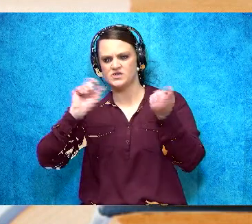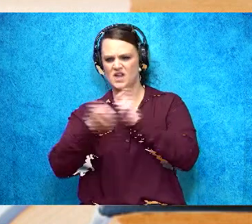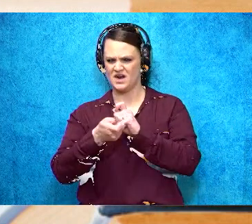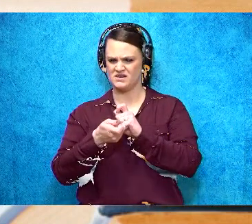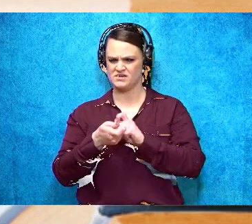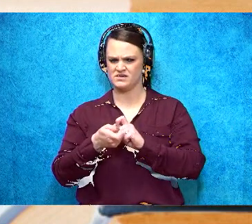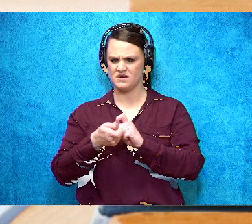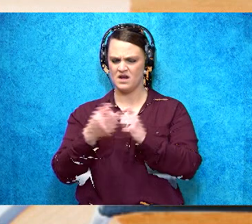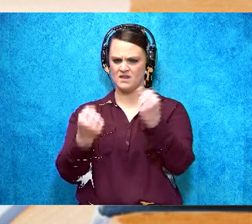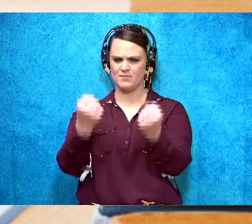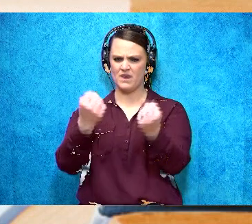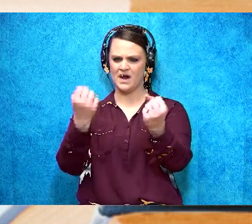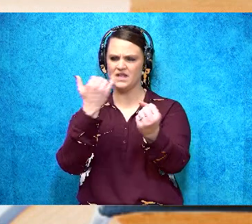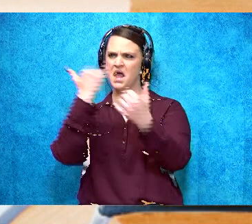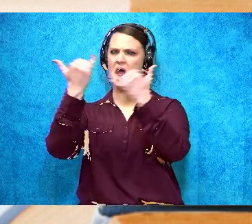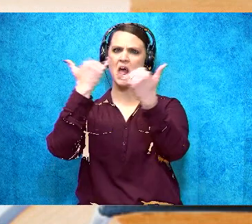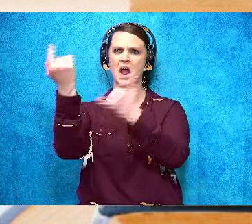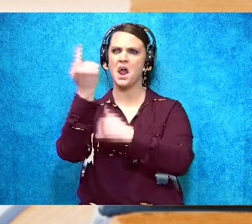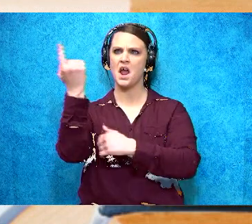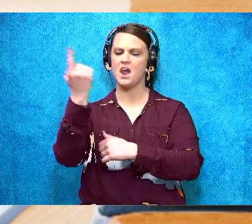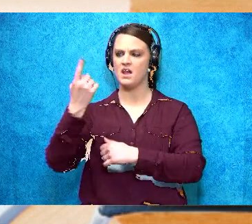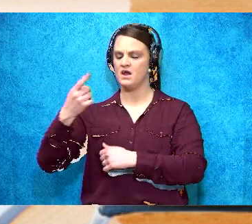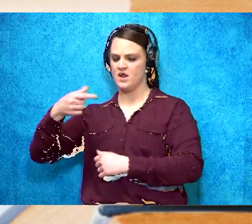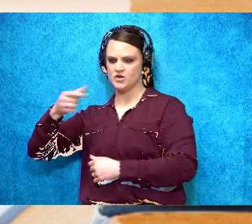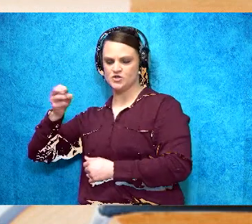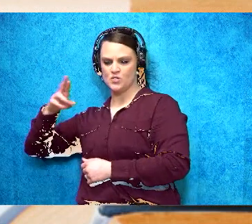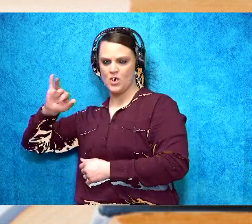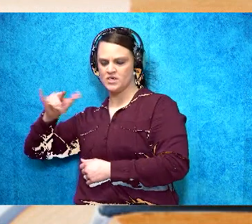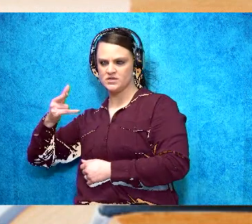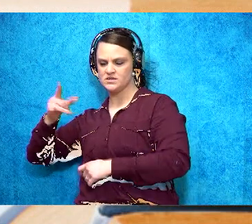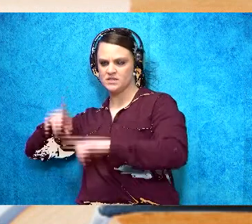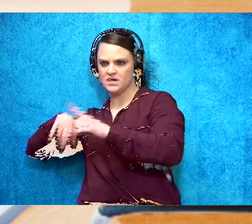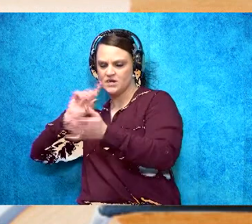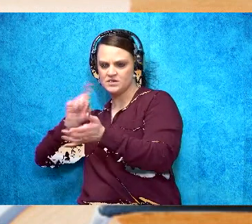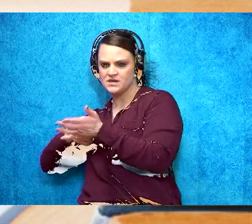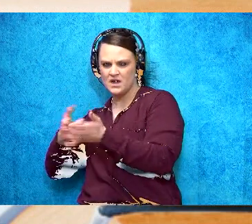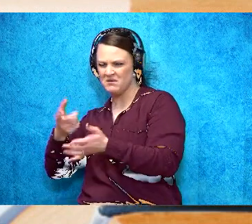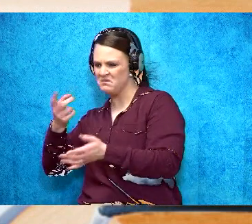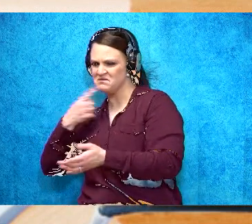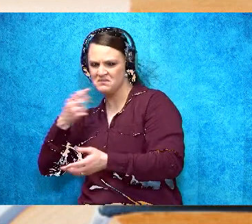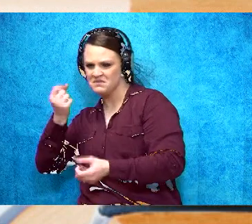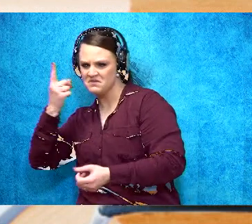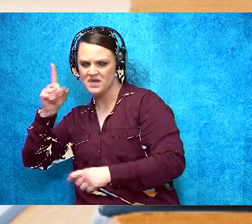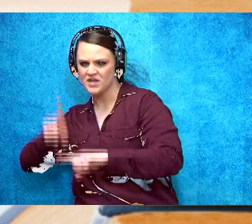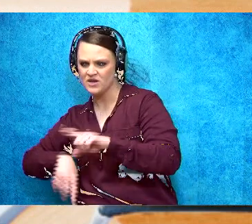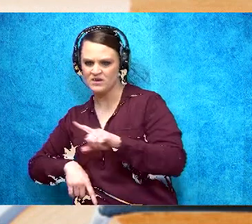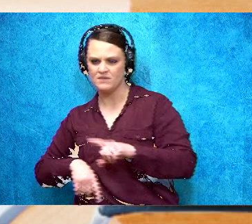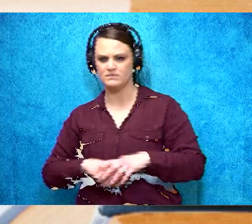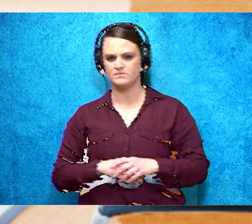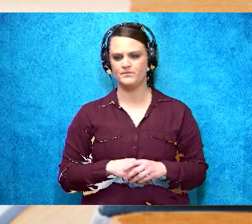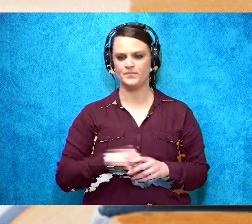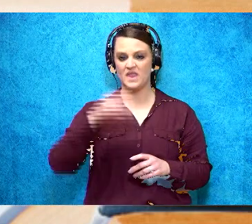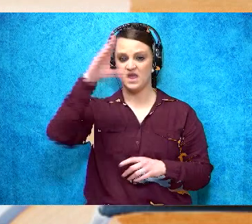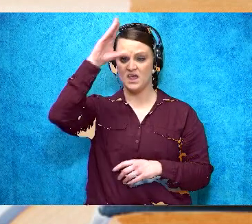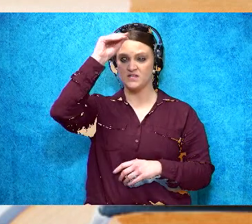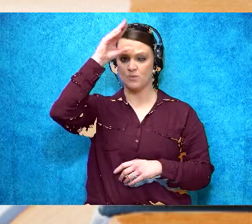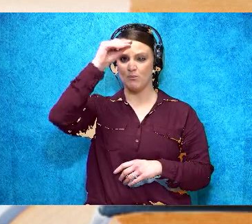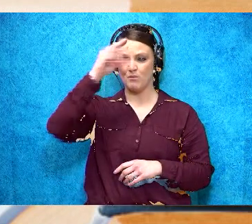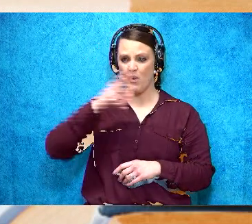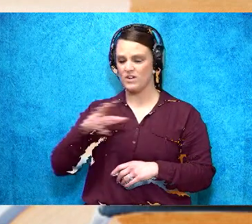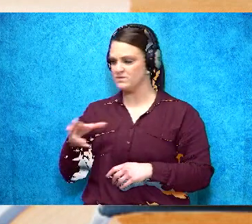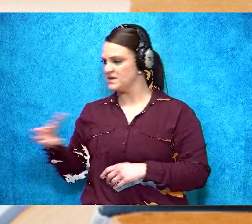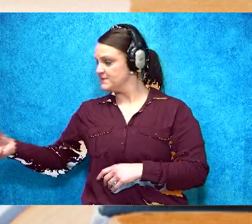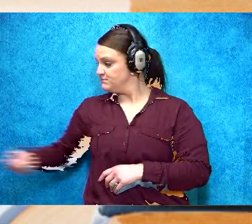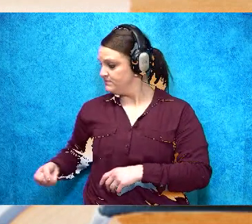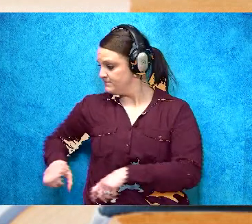The pilot yelled something. George couldn't tell what he was saying. Diggs reached over and yanked George's seatbelt